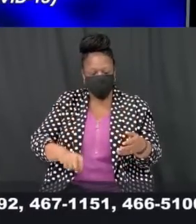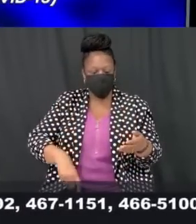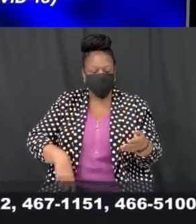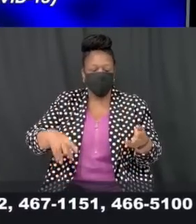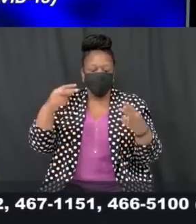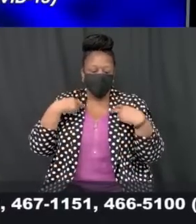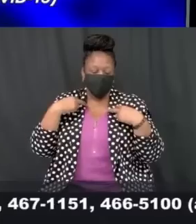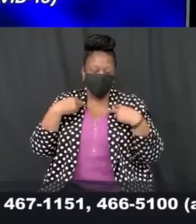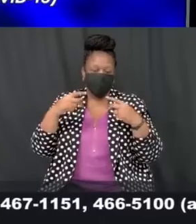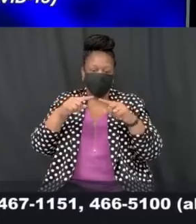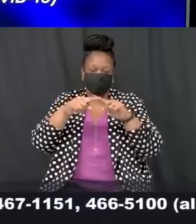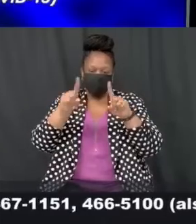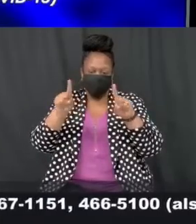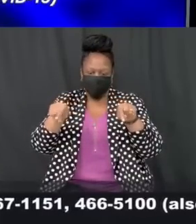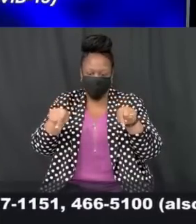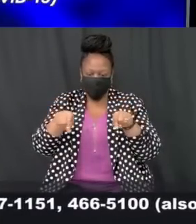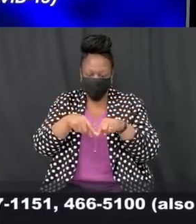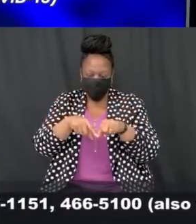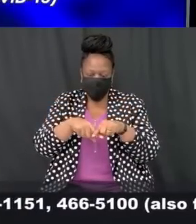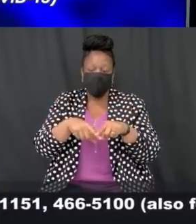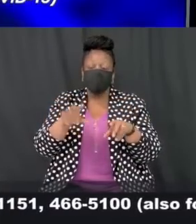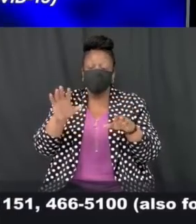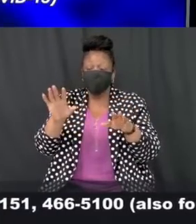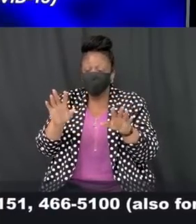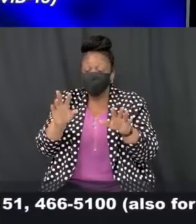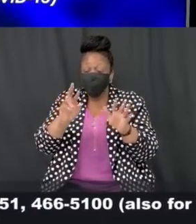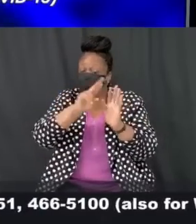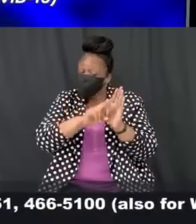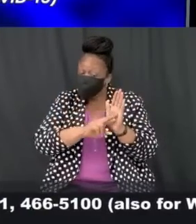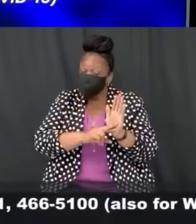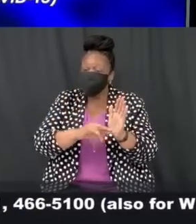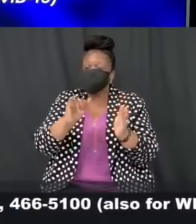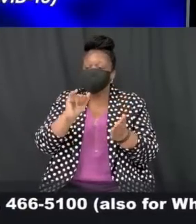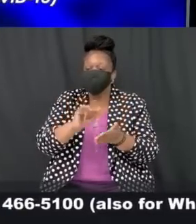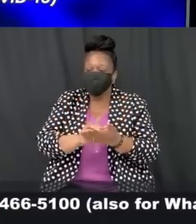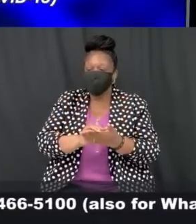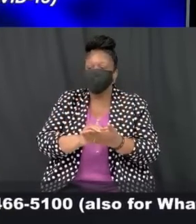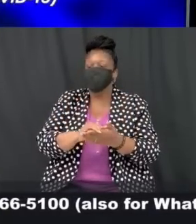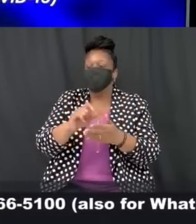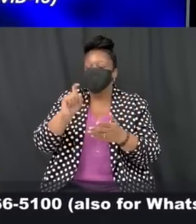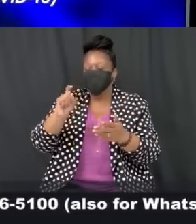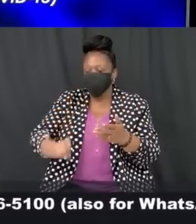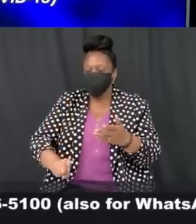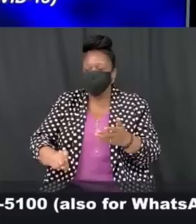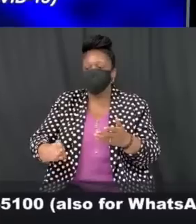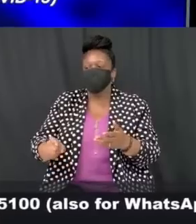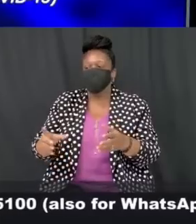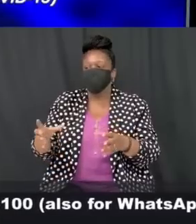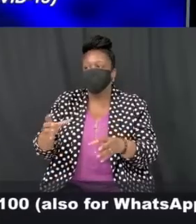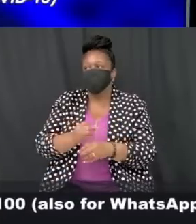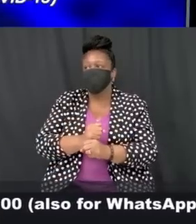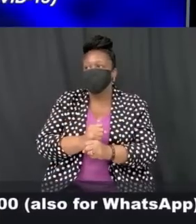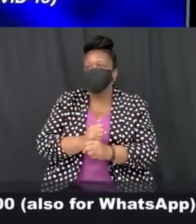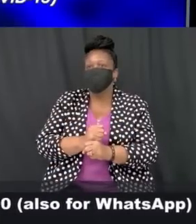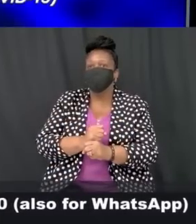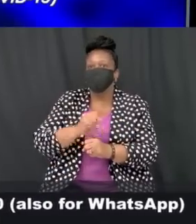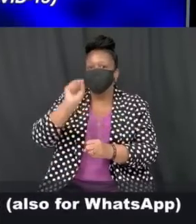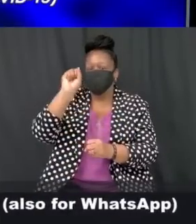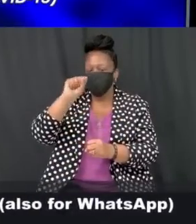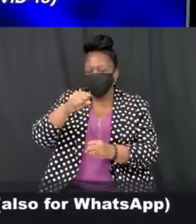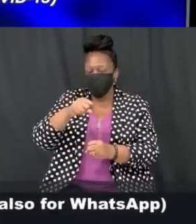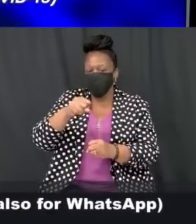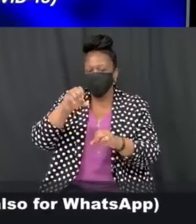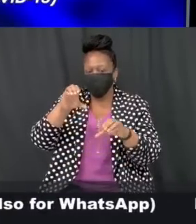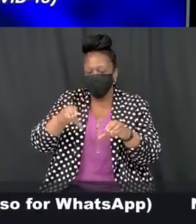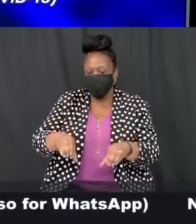and other operators at Port Zante to become certified or travel approved certified. This means that you would have had to